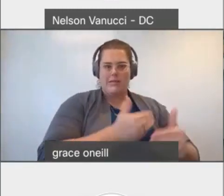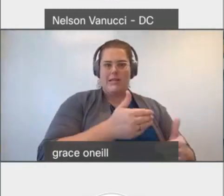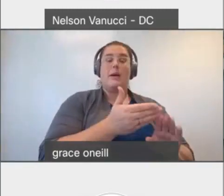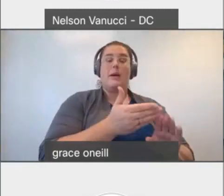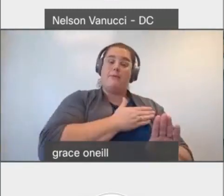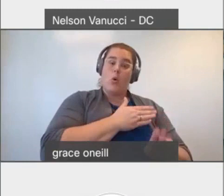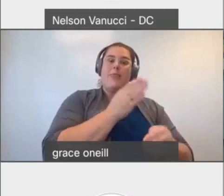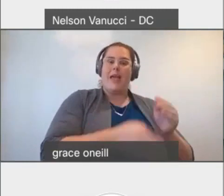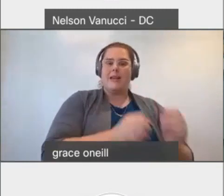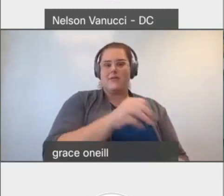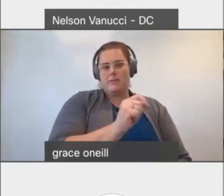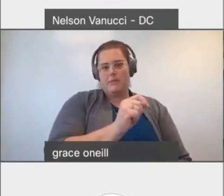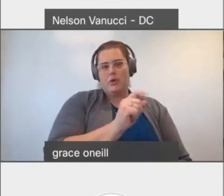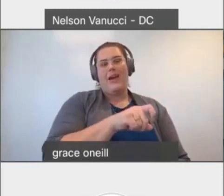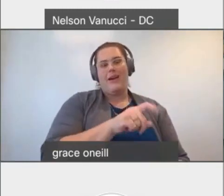this month.